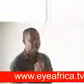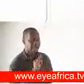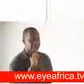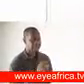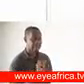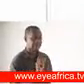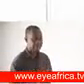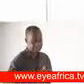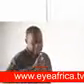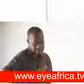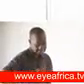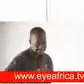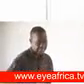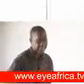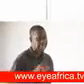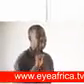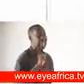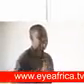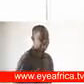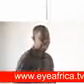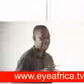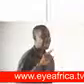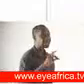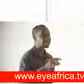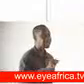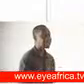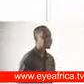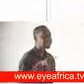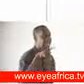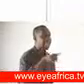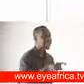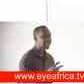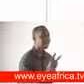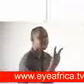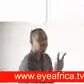states 16th April 2019.